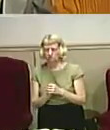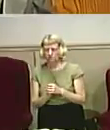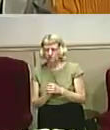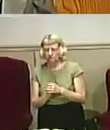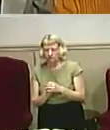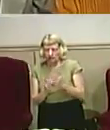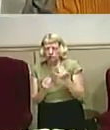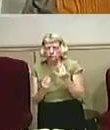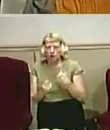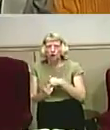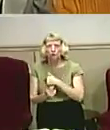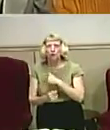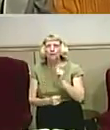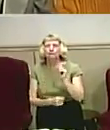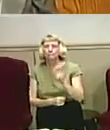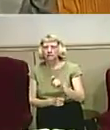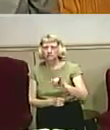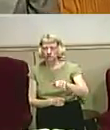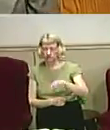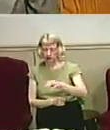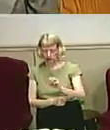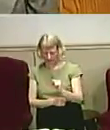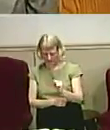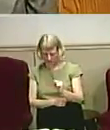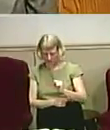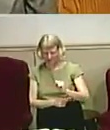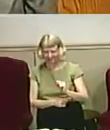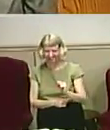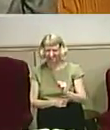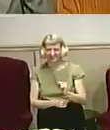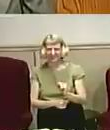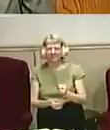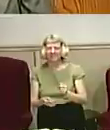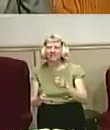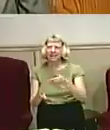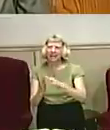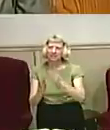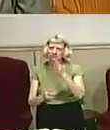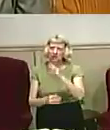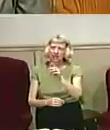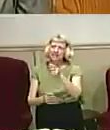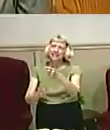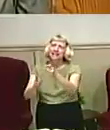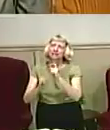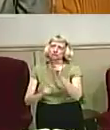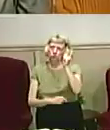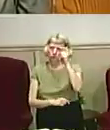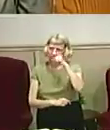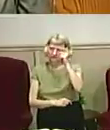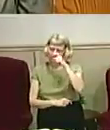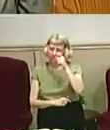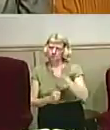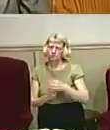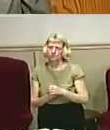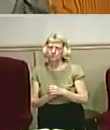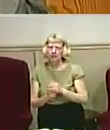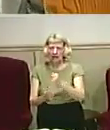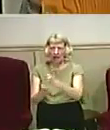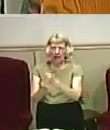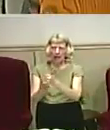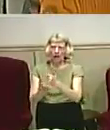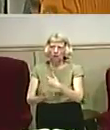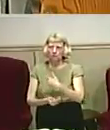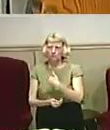Which is why we need to go to James and ask God, God, give me wisdom. Help me